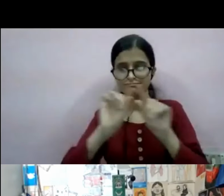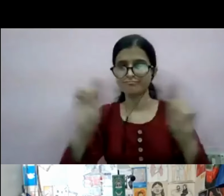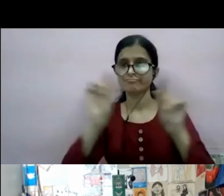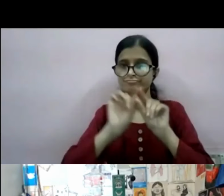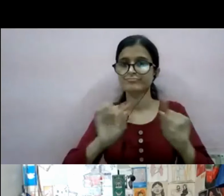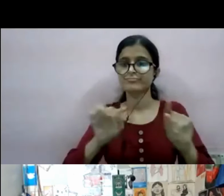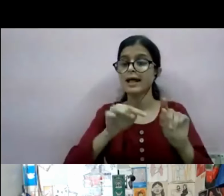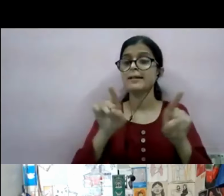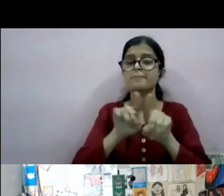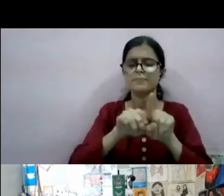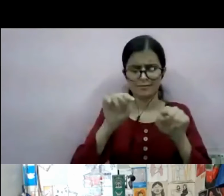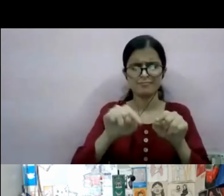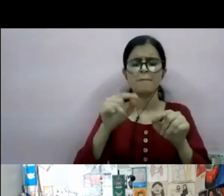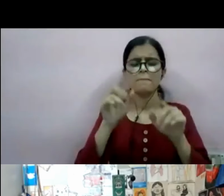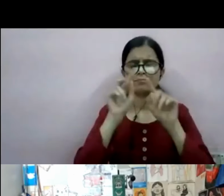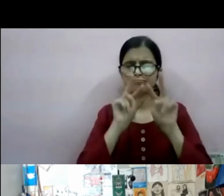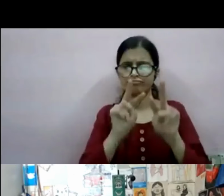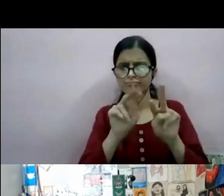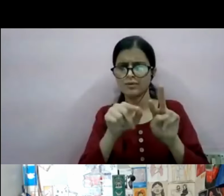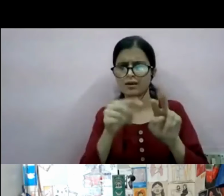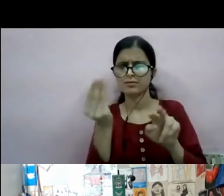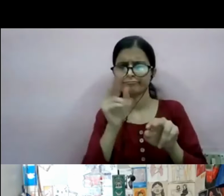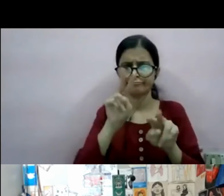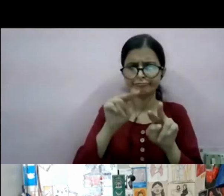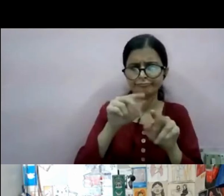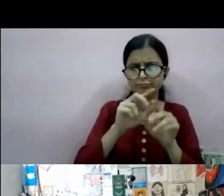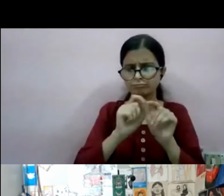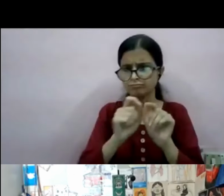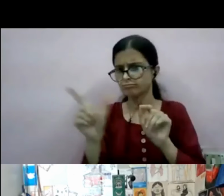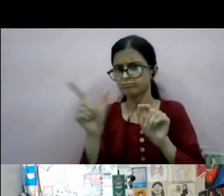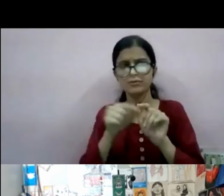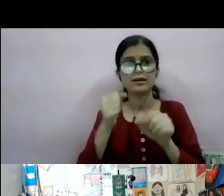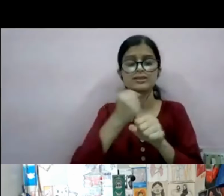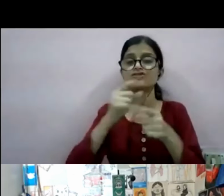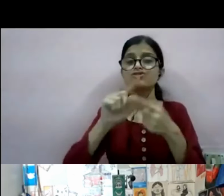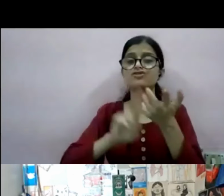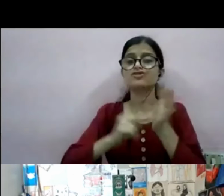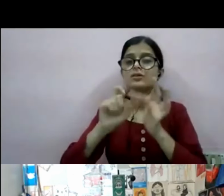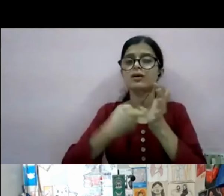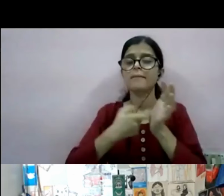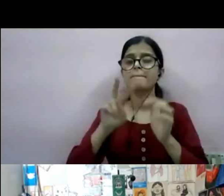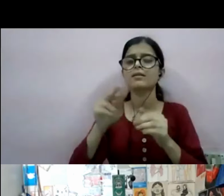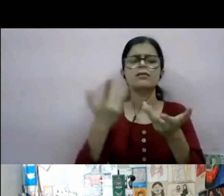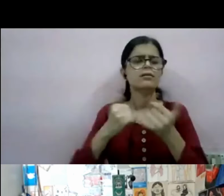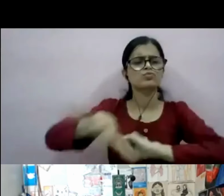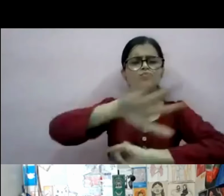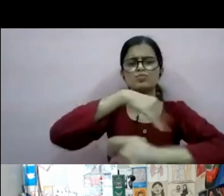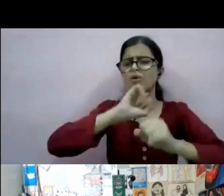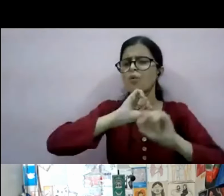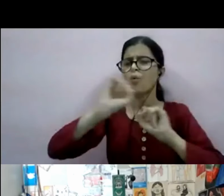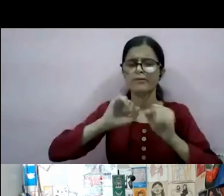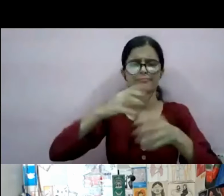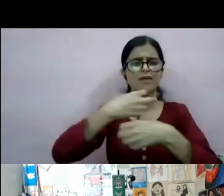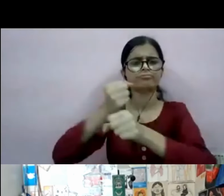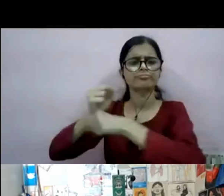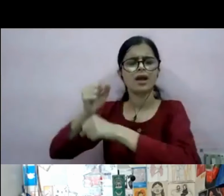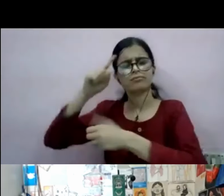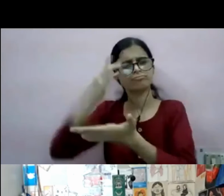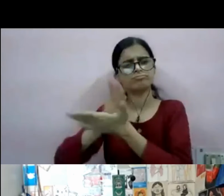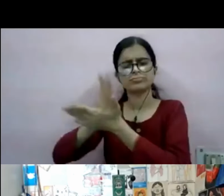this point, let us look at these few definitions. Gender basically refers to the socially constructed roles, responsibilities,